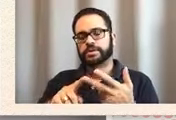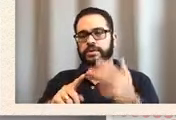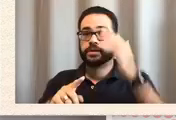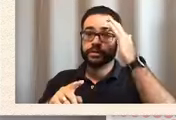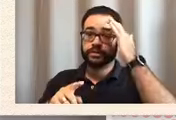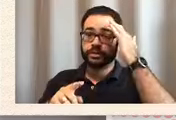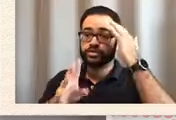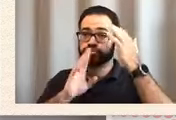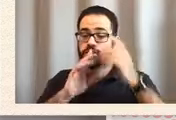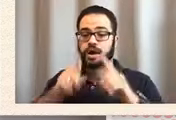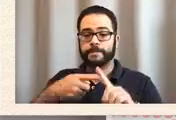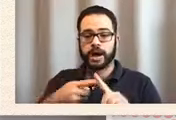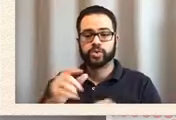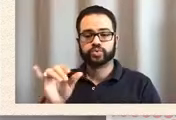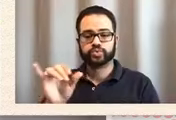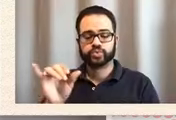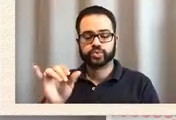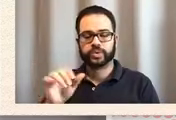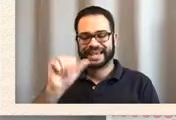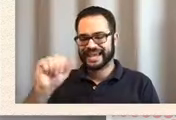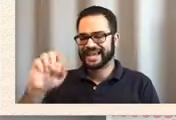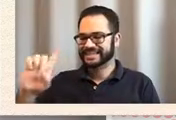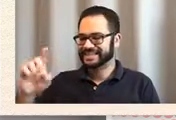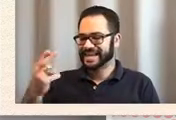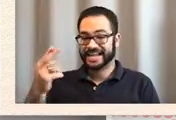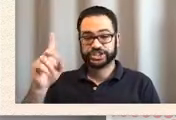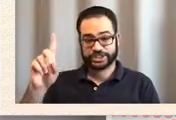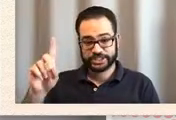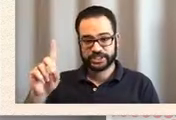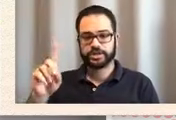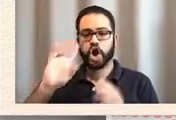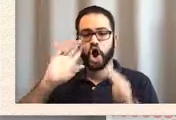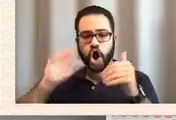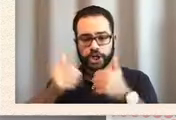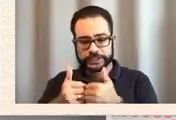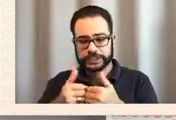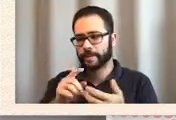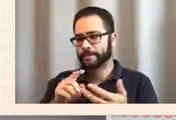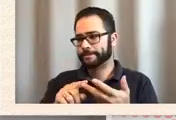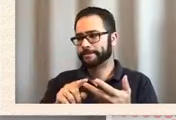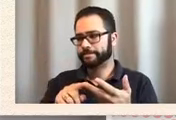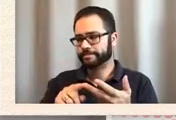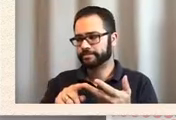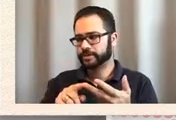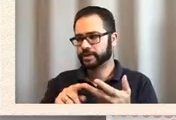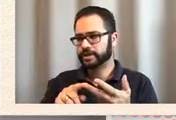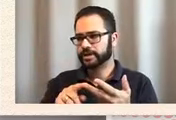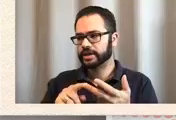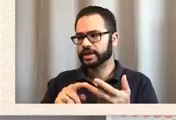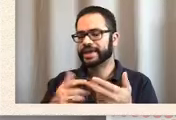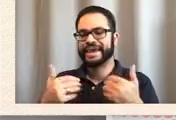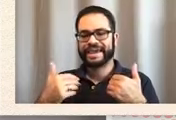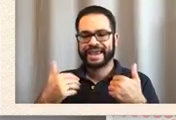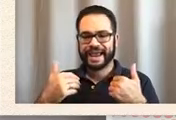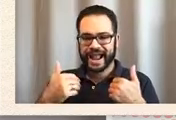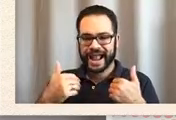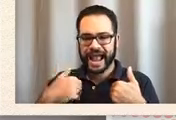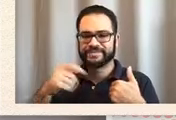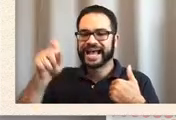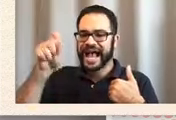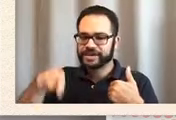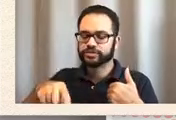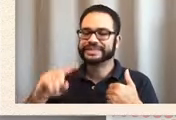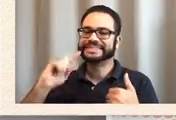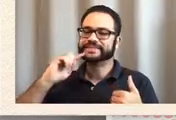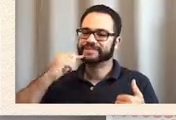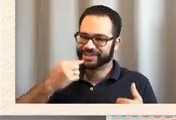mention ADHD, autism, but they have a caveat that it has to be severe. And